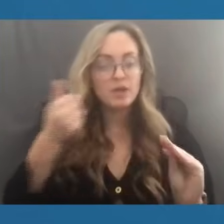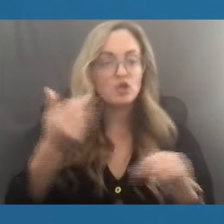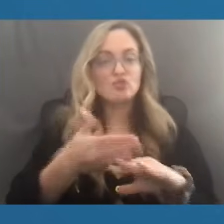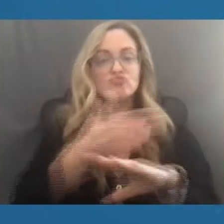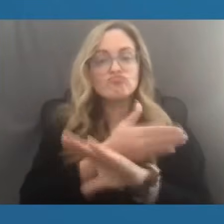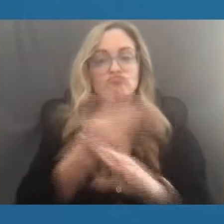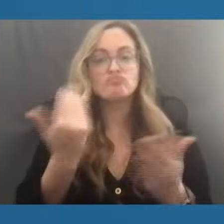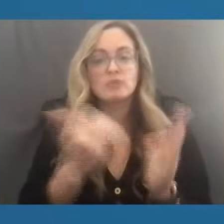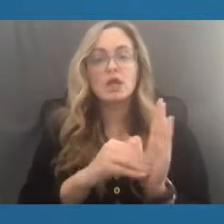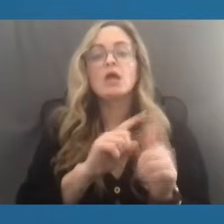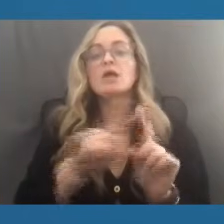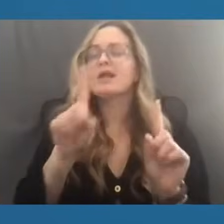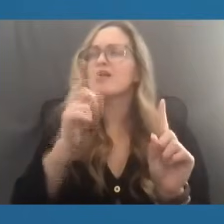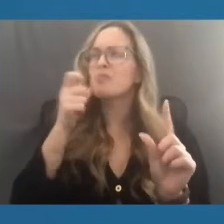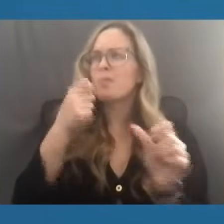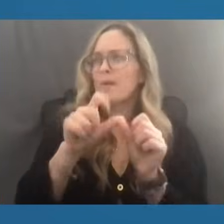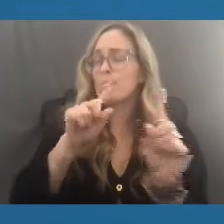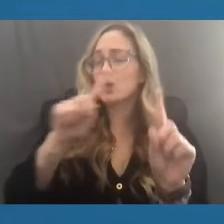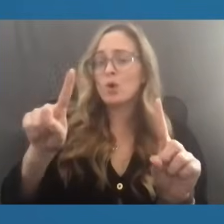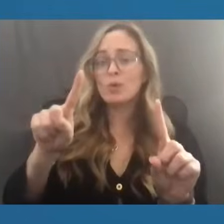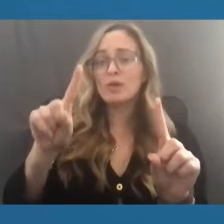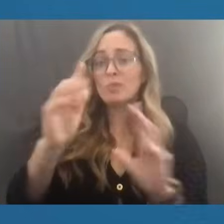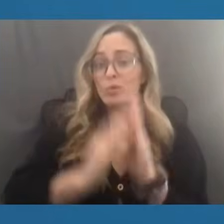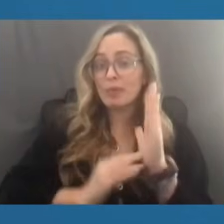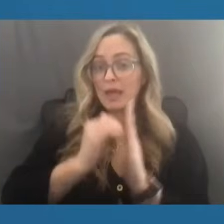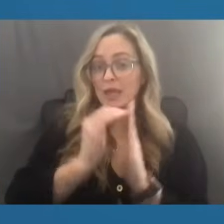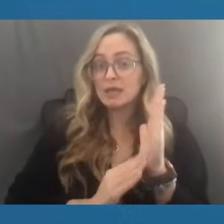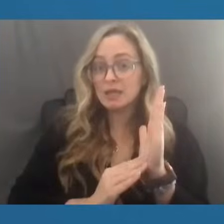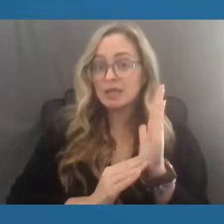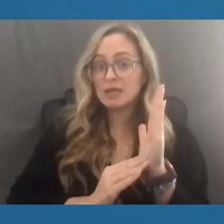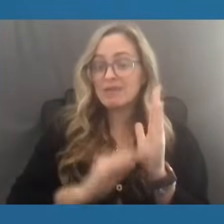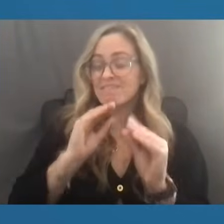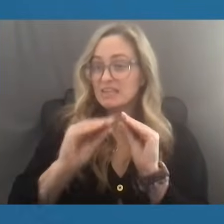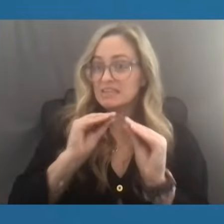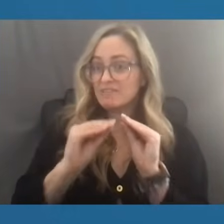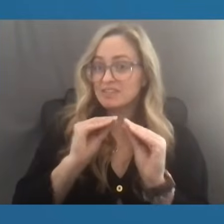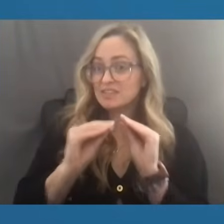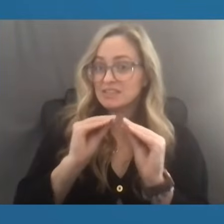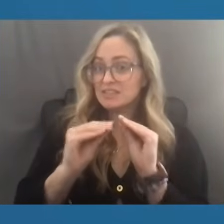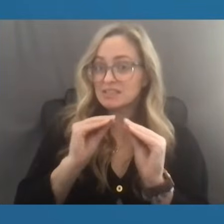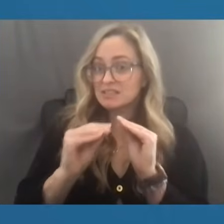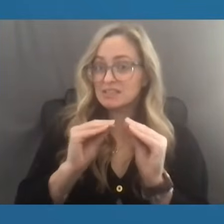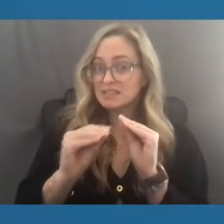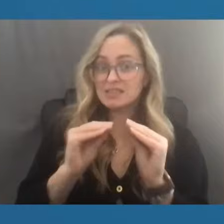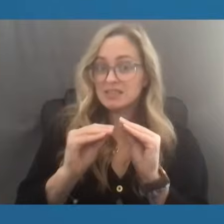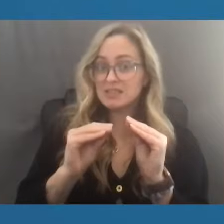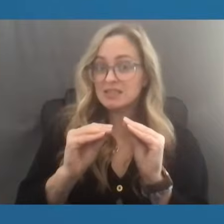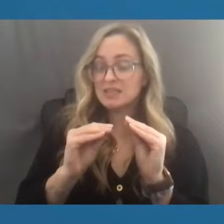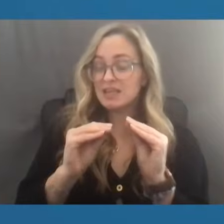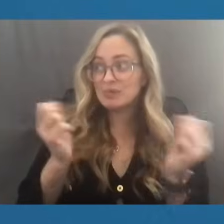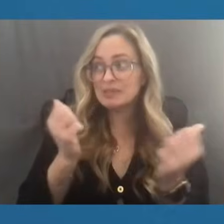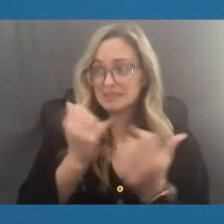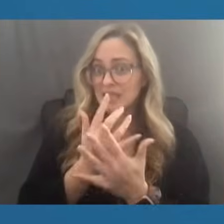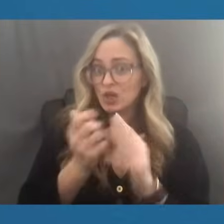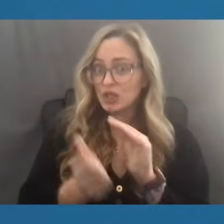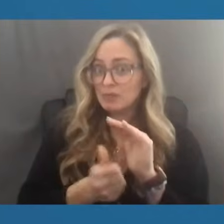over there with cans of paint, fixing it up. The basement was creepy and scary.